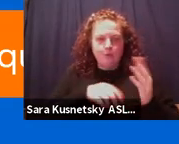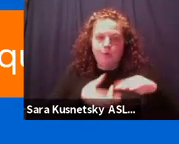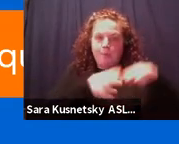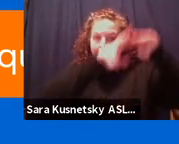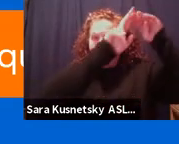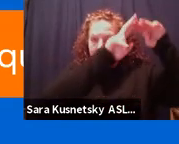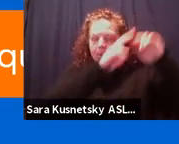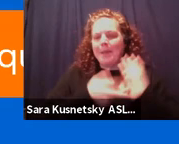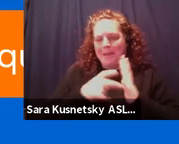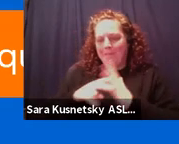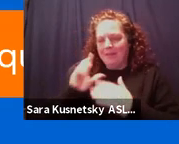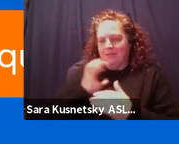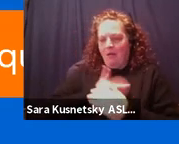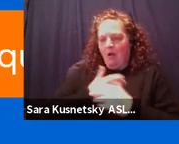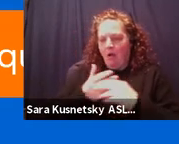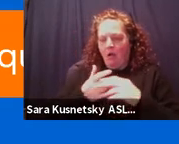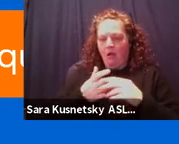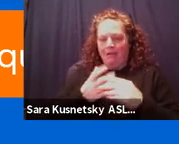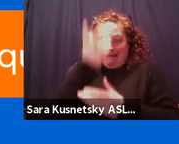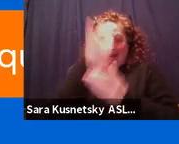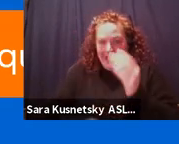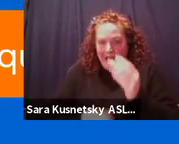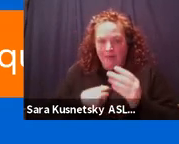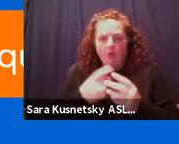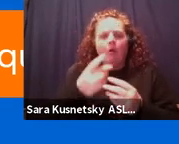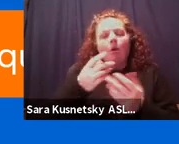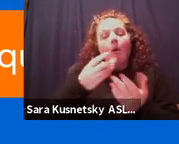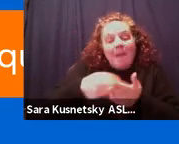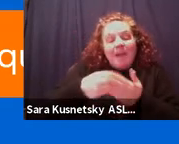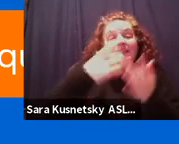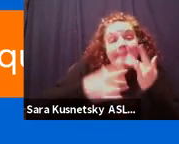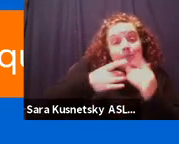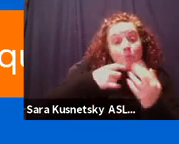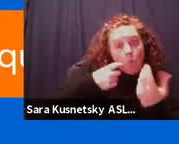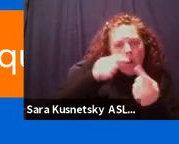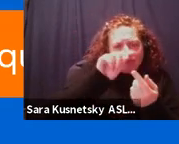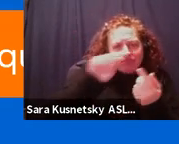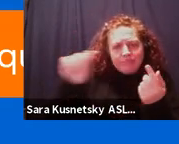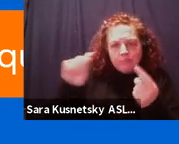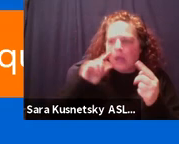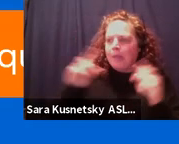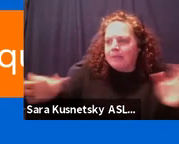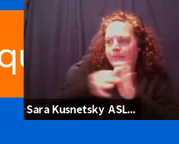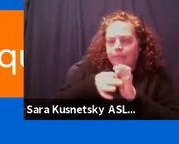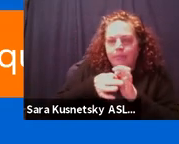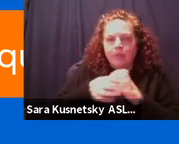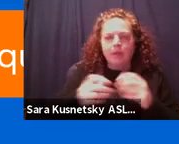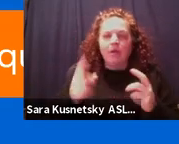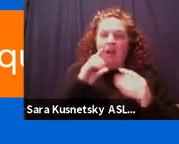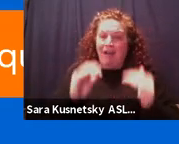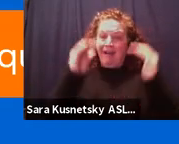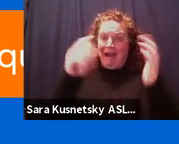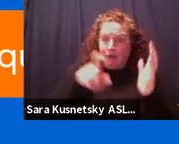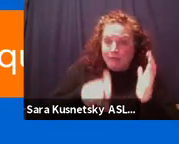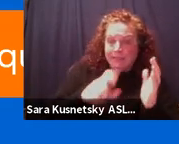also increasing our spending gap. Additional dollars that we put towards higher needs group, like students with disabilities, English